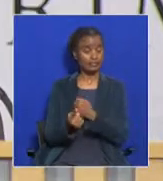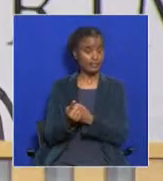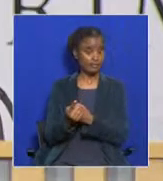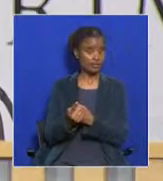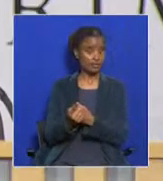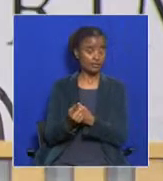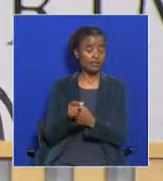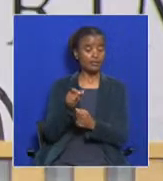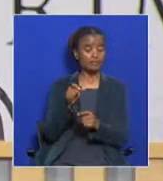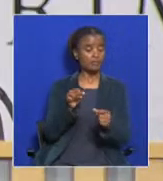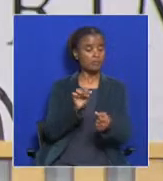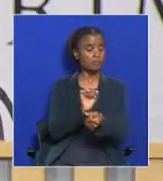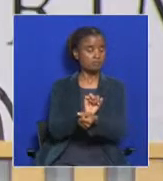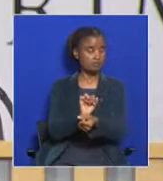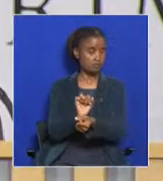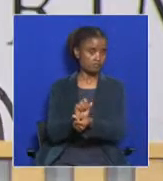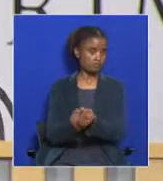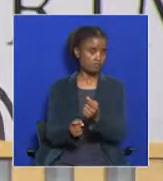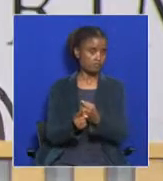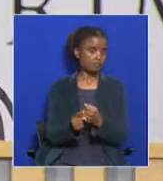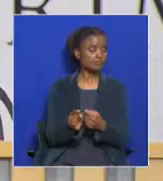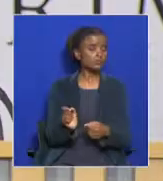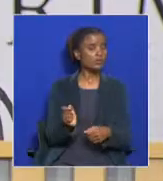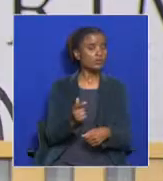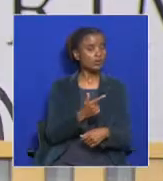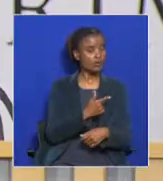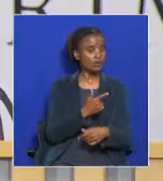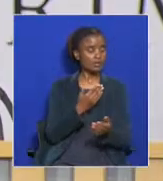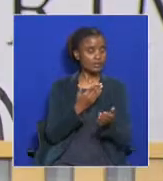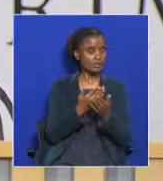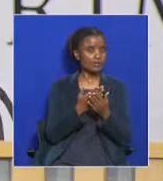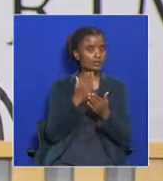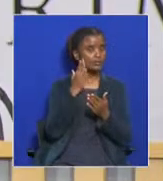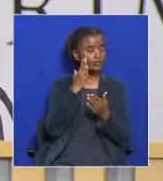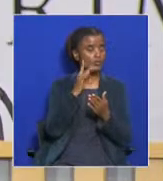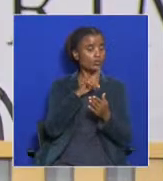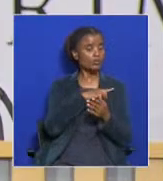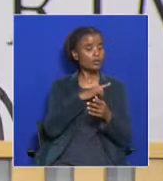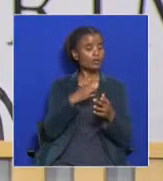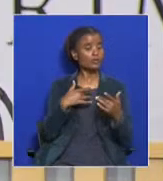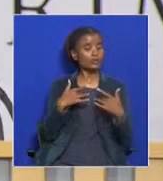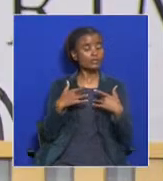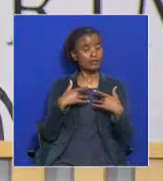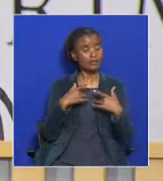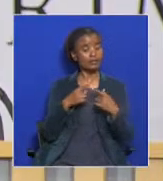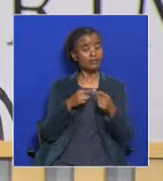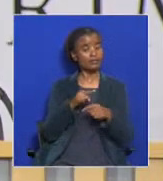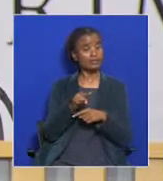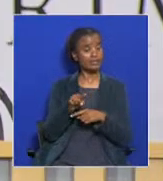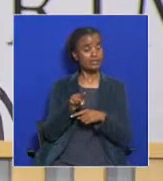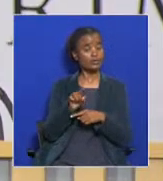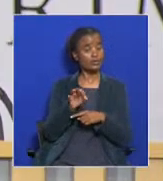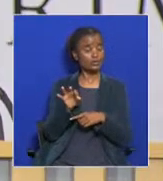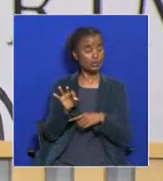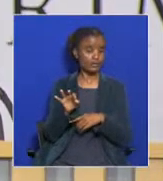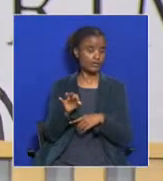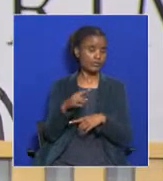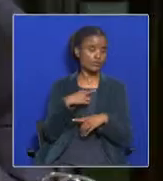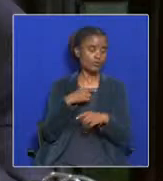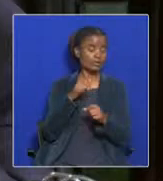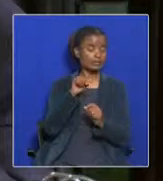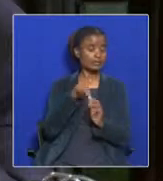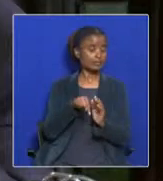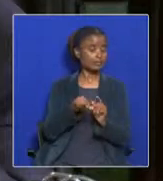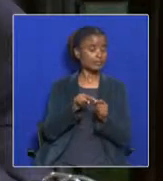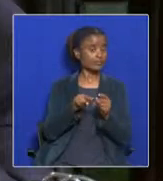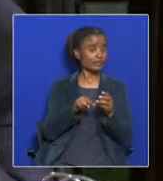we all will be enlightened as to why my concerns were also a little valid. I won't go into depth. But the important